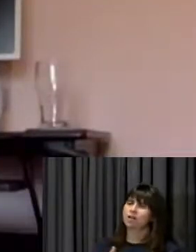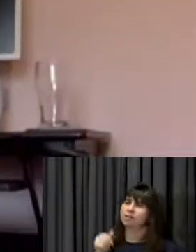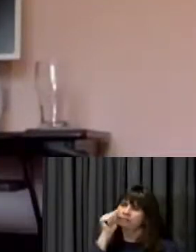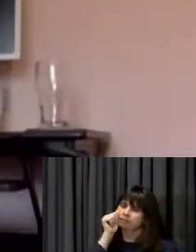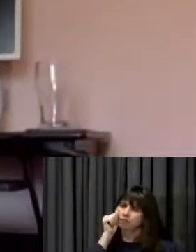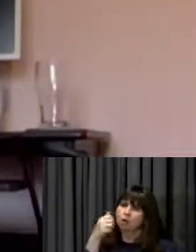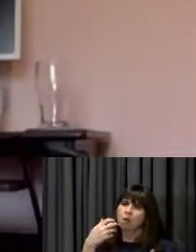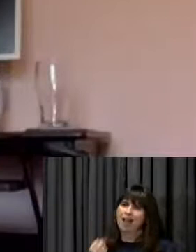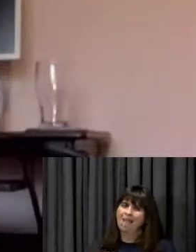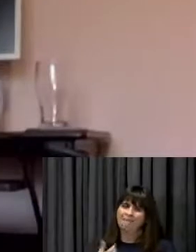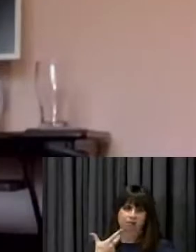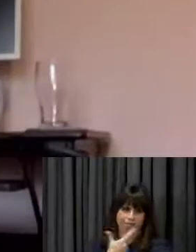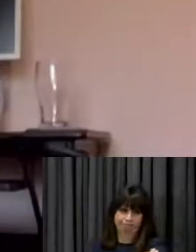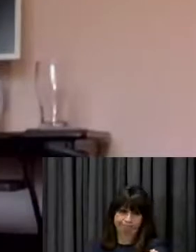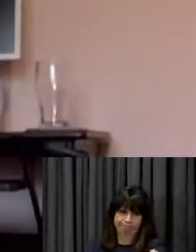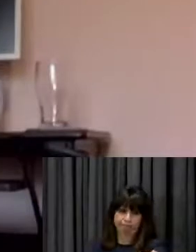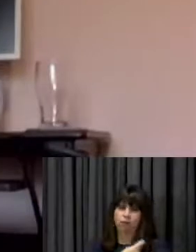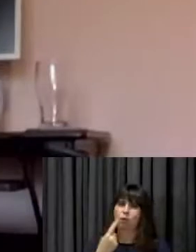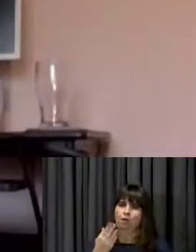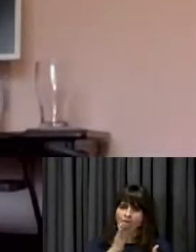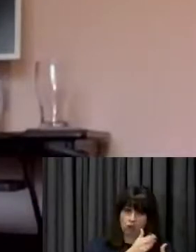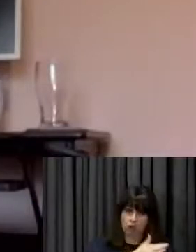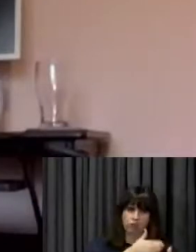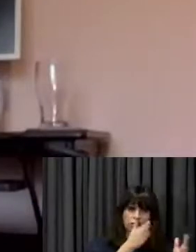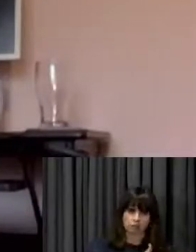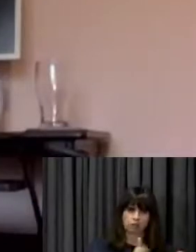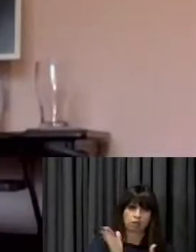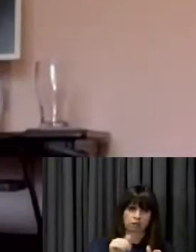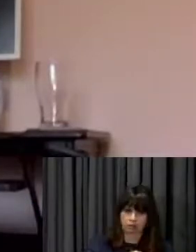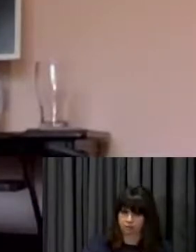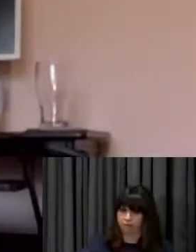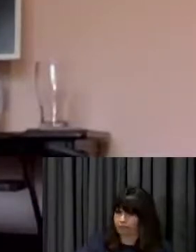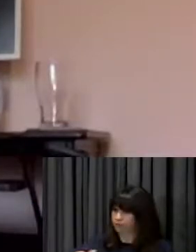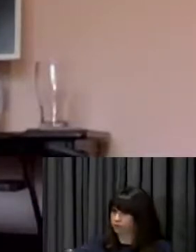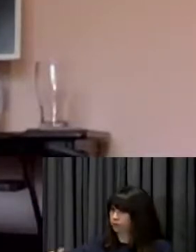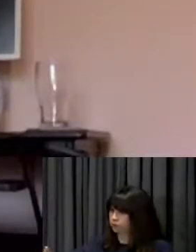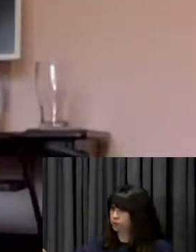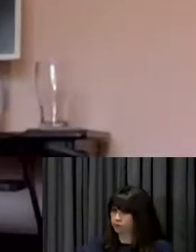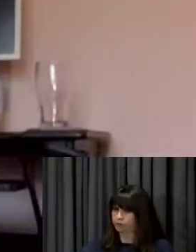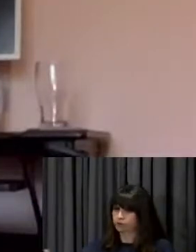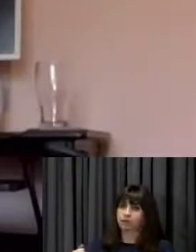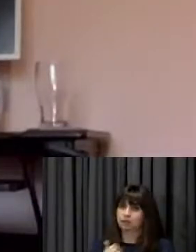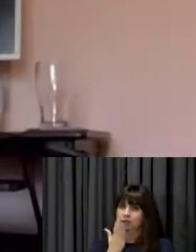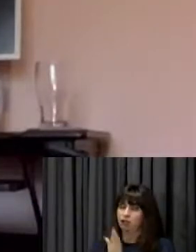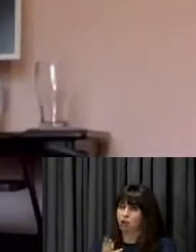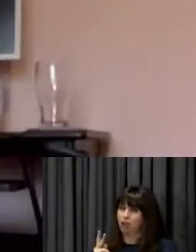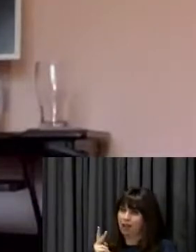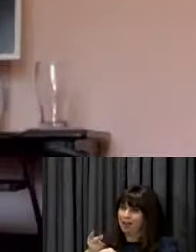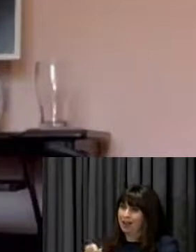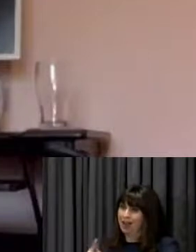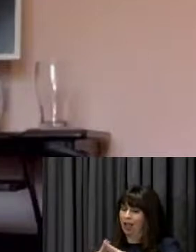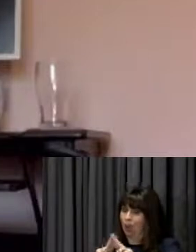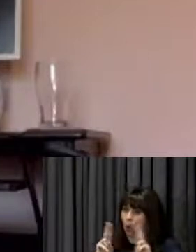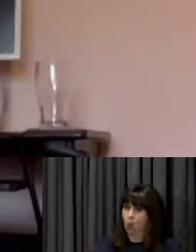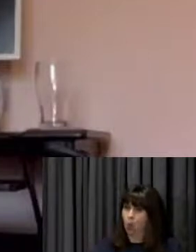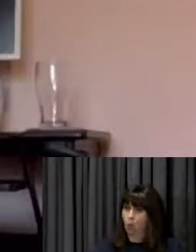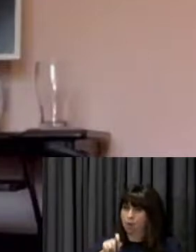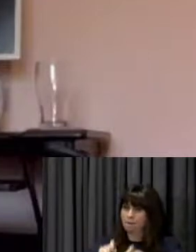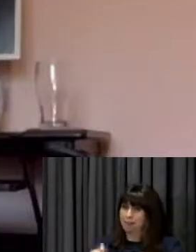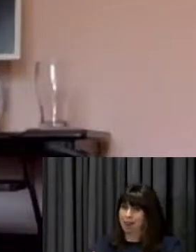priority list. Steps have been taken in other parts of the UK to ensure that care home residents are in the first